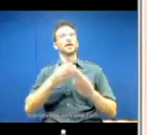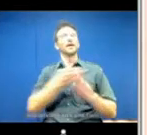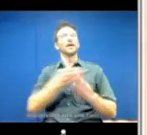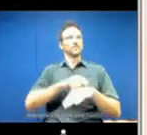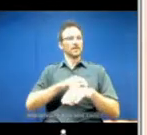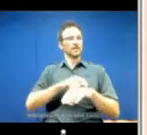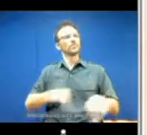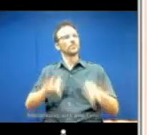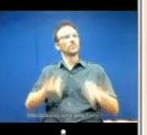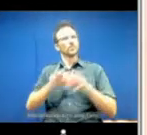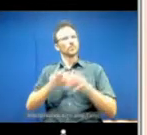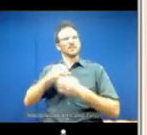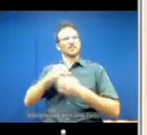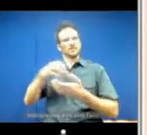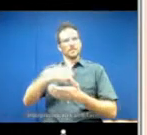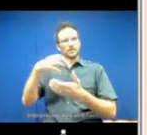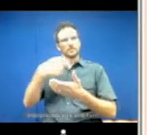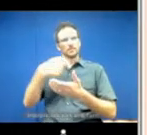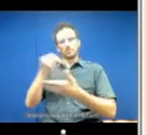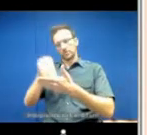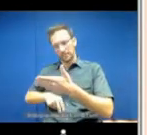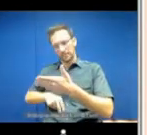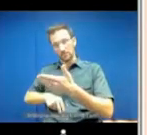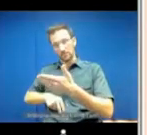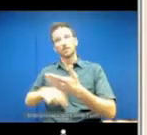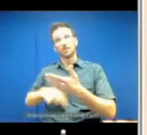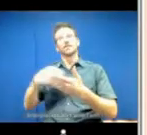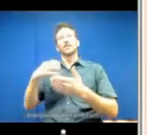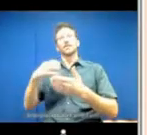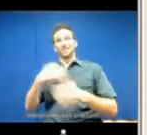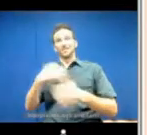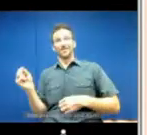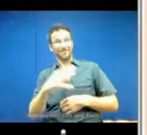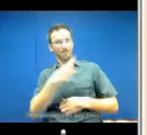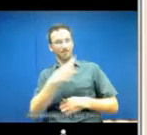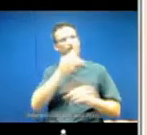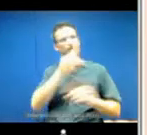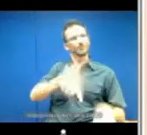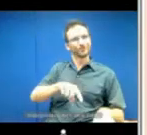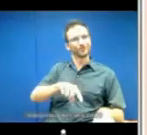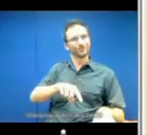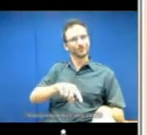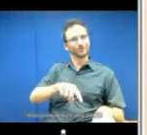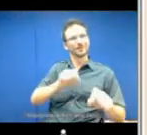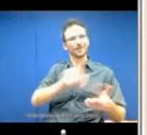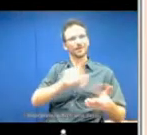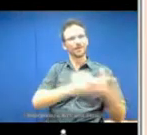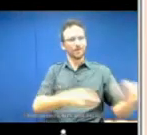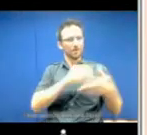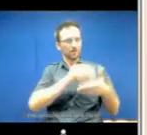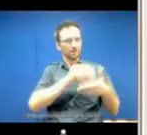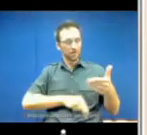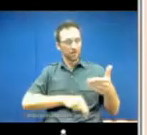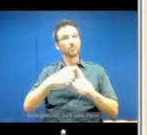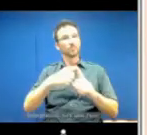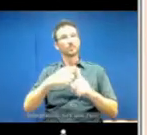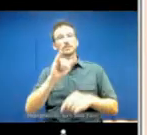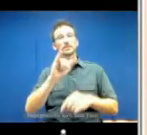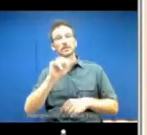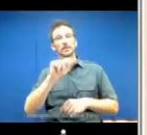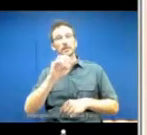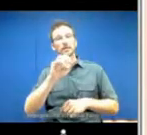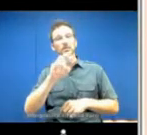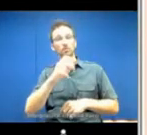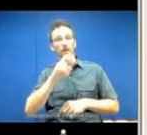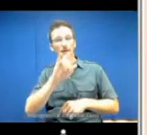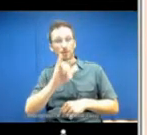the answer or any answers to interrogatories or exhibits. If the attorney is going to be using exhibits, you want to see them,